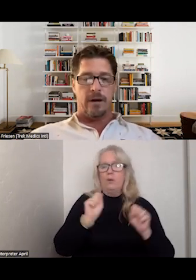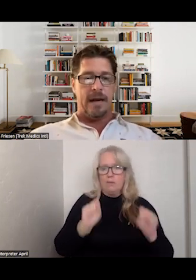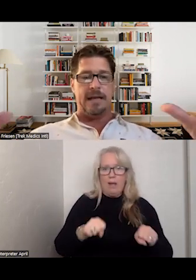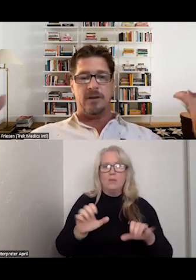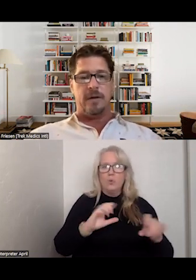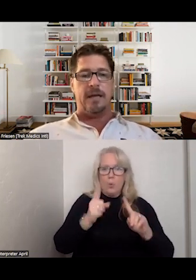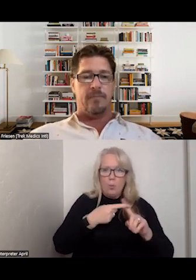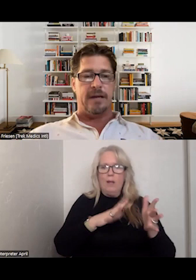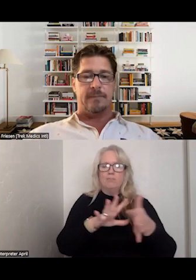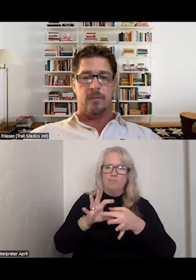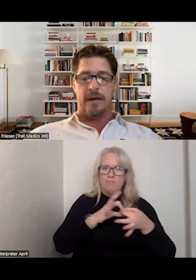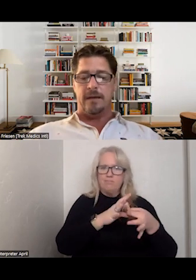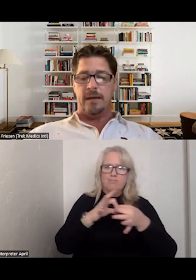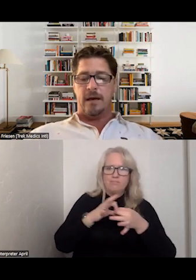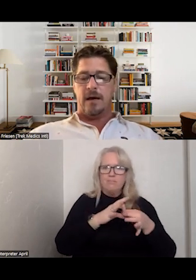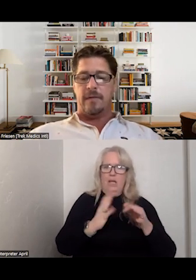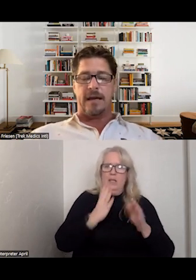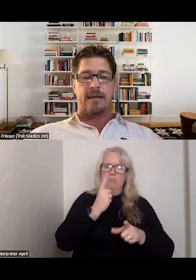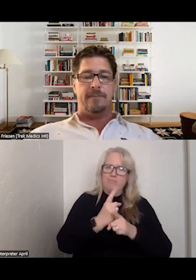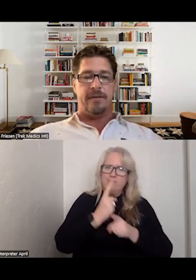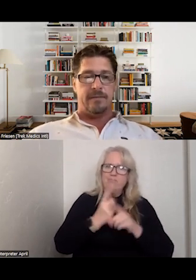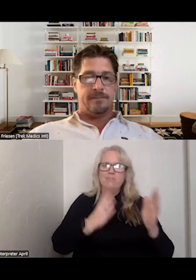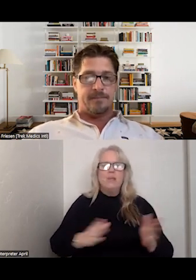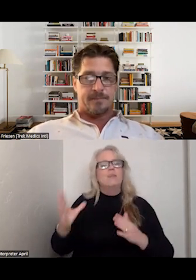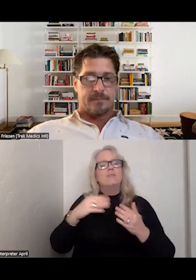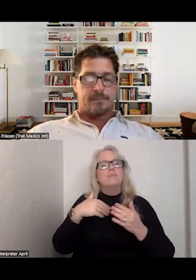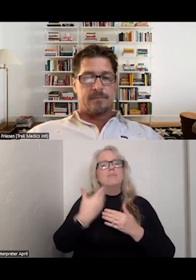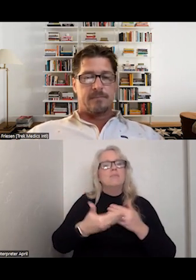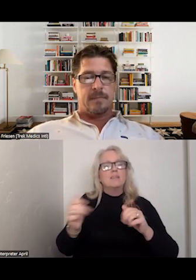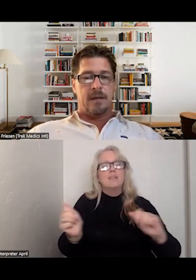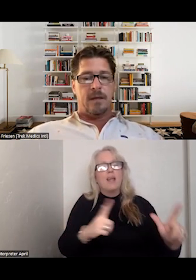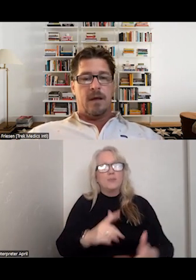you're coordinating and doing it in a predictable way. The next slide, please.